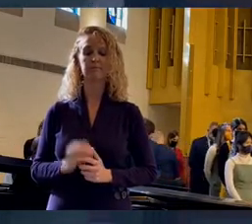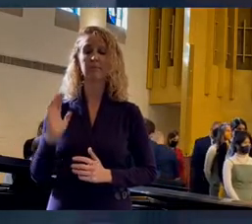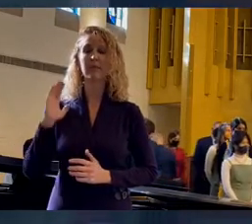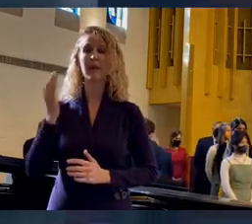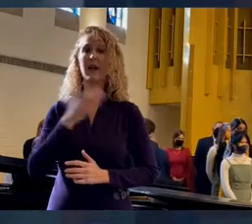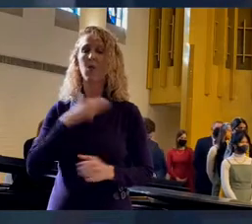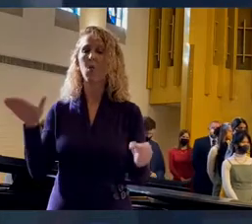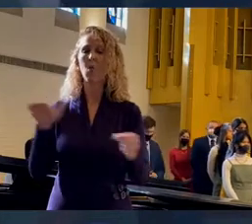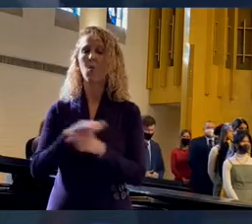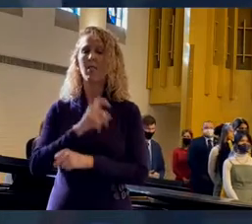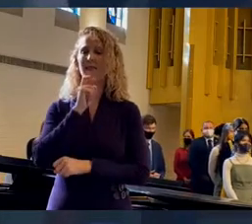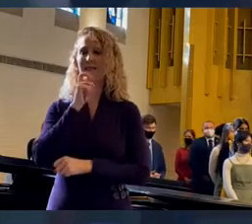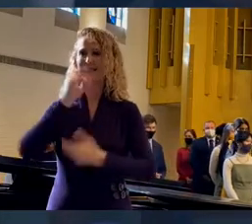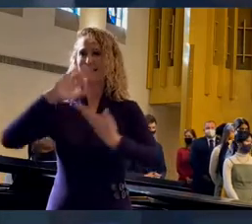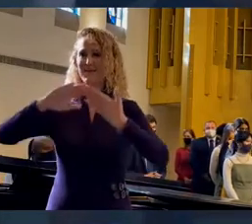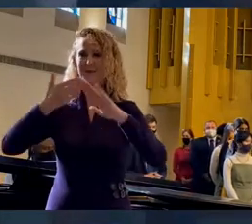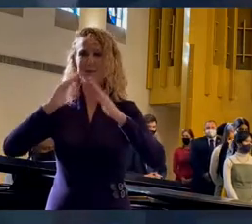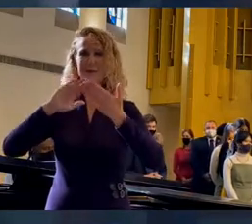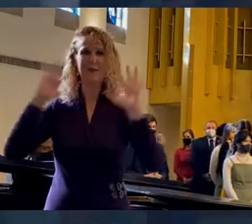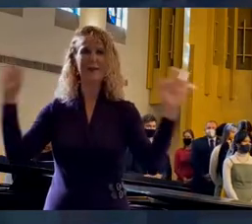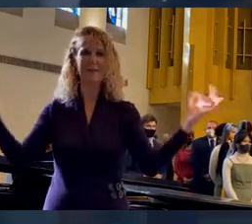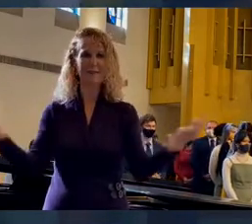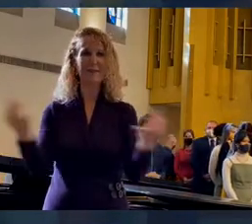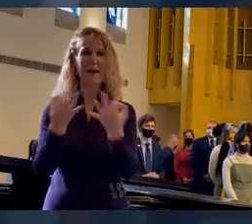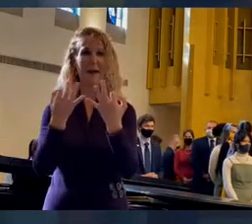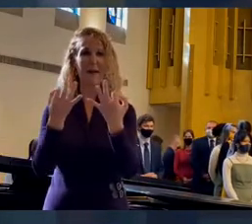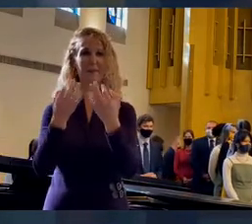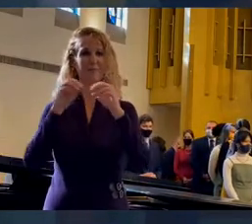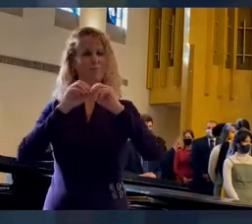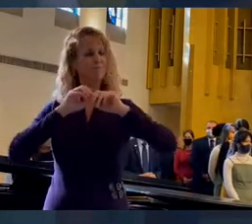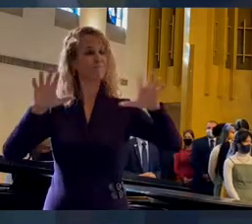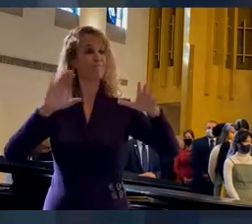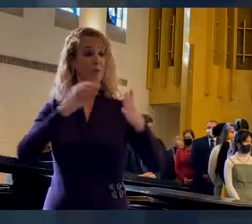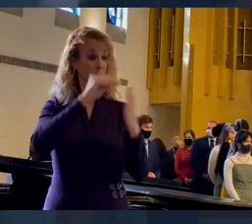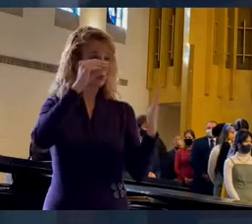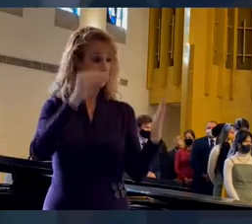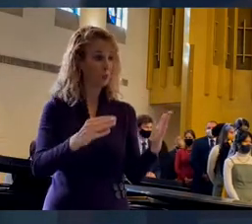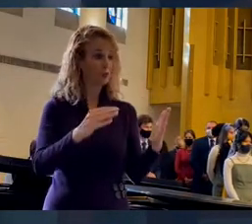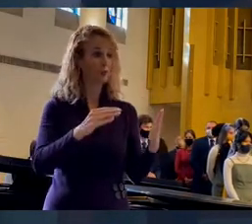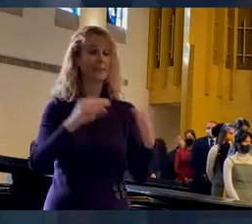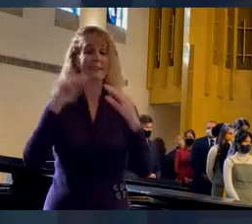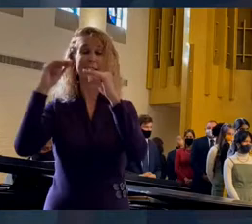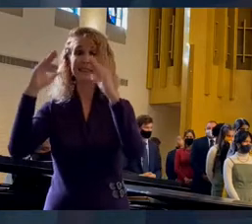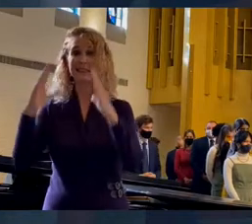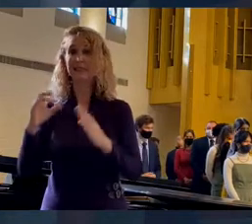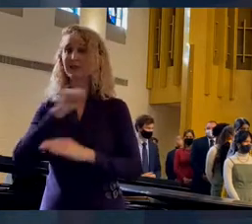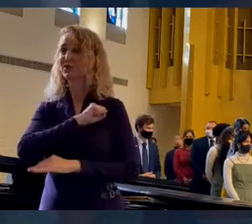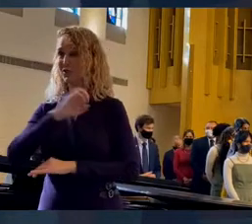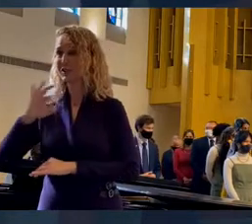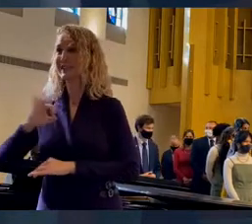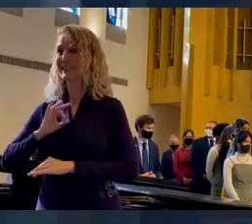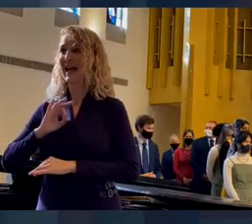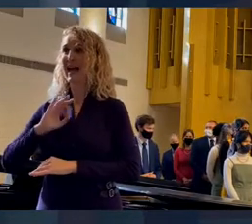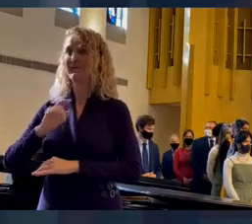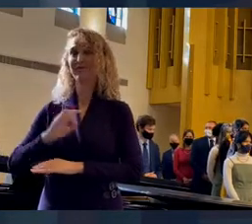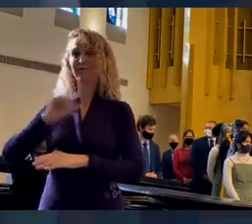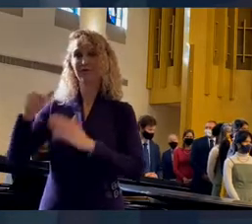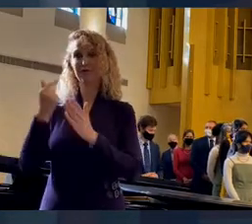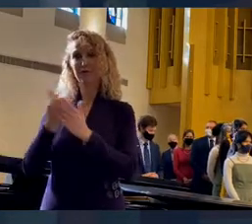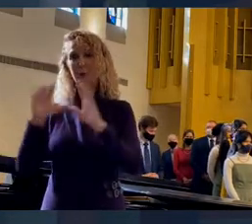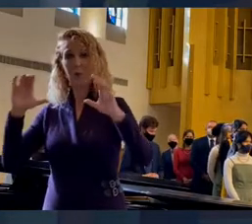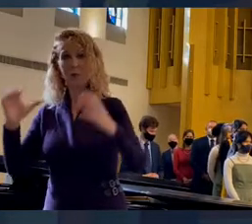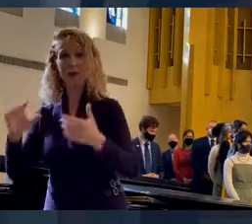For our entire Xavier community and family, extending from our students, faculty, and staff to our